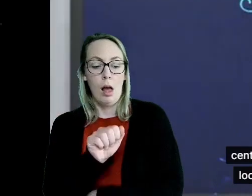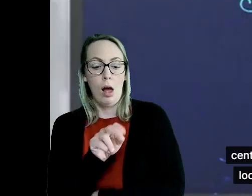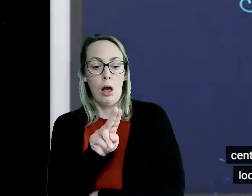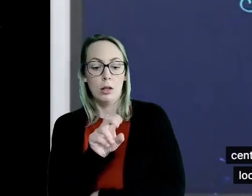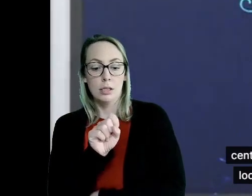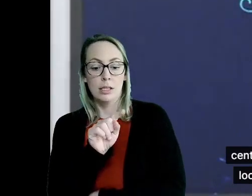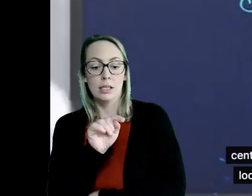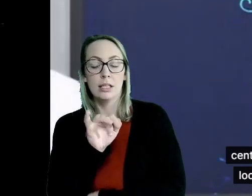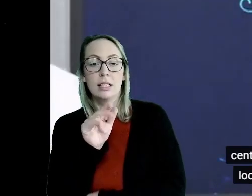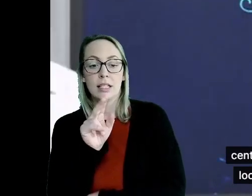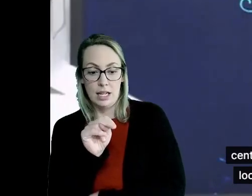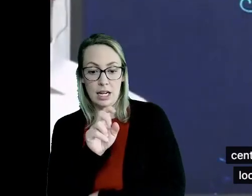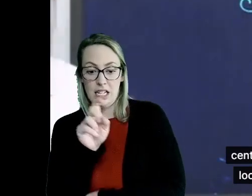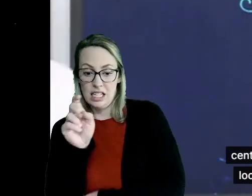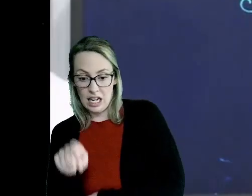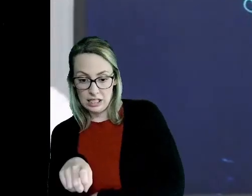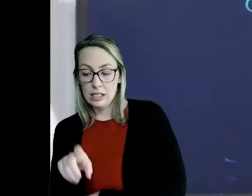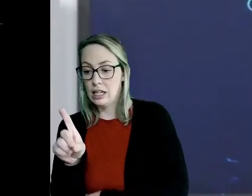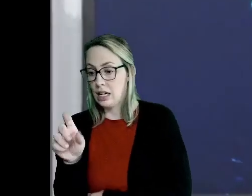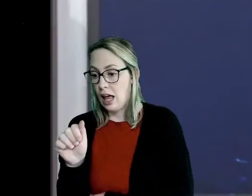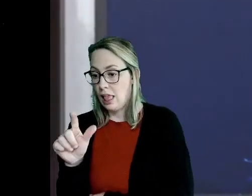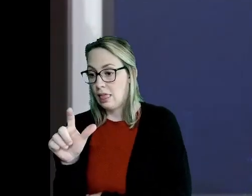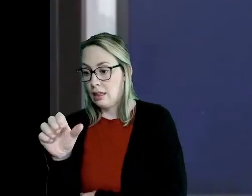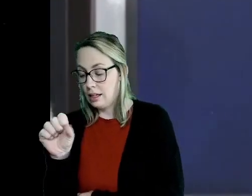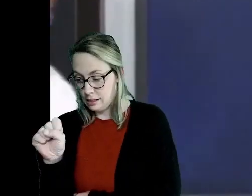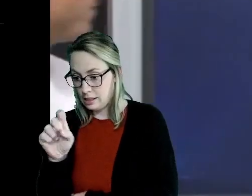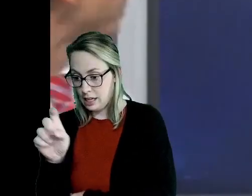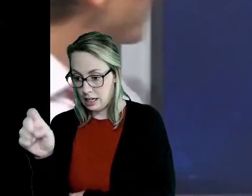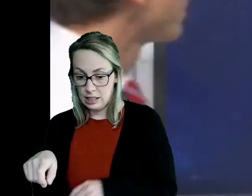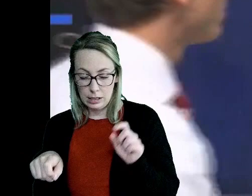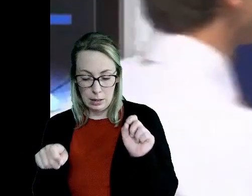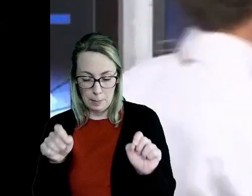Okay, so we're looking like at a map of Texas, for example.